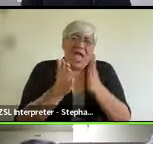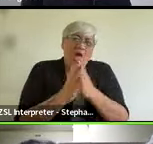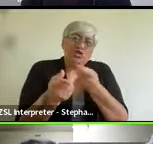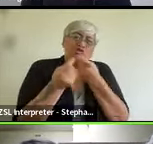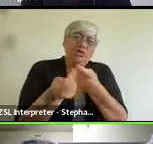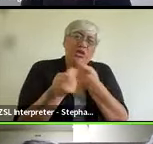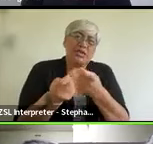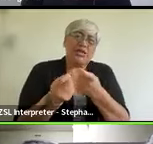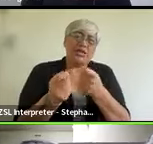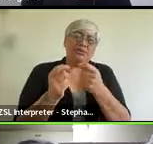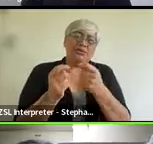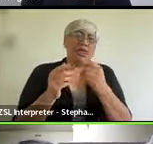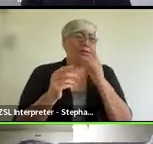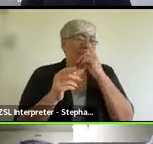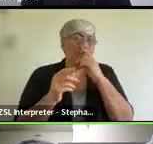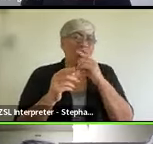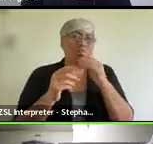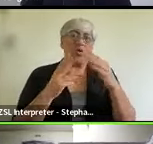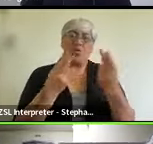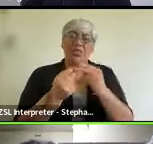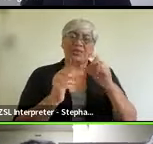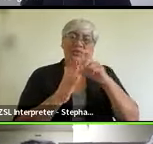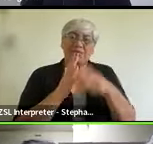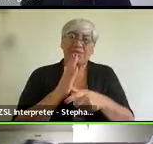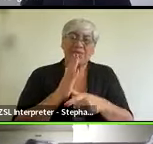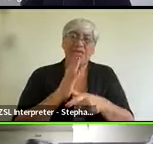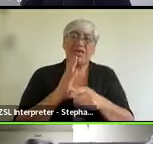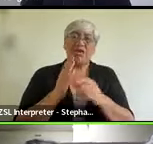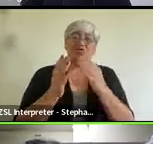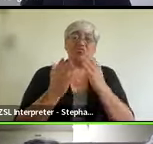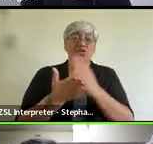The Bible is full of